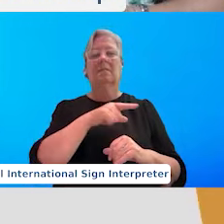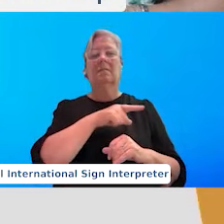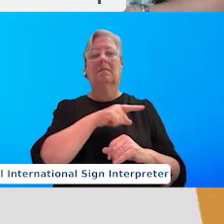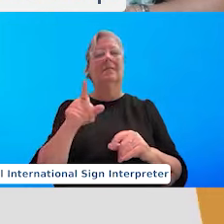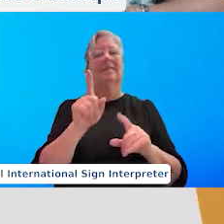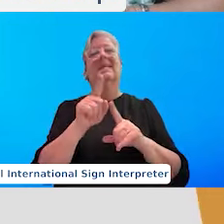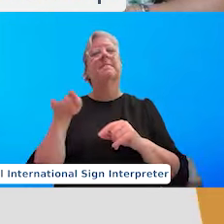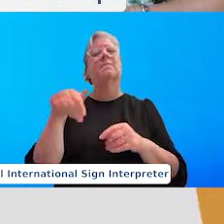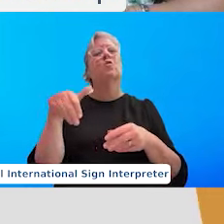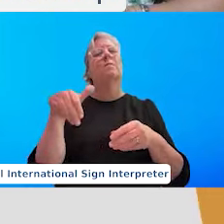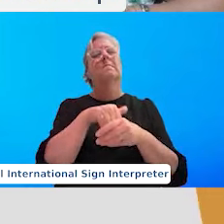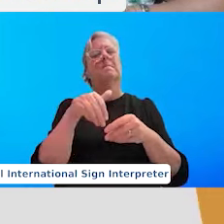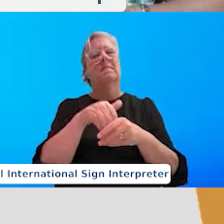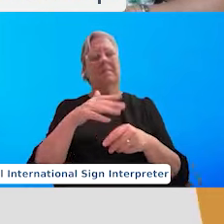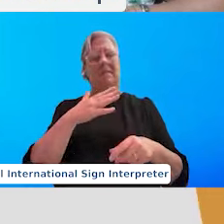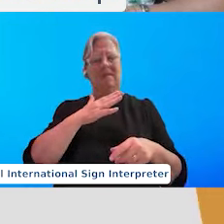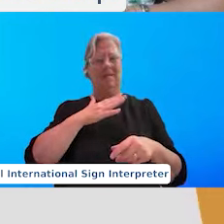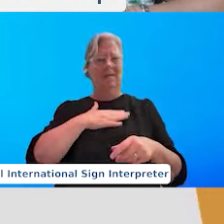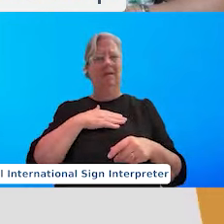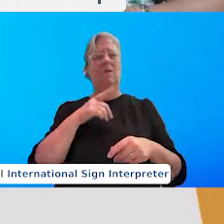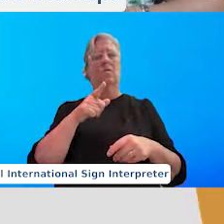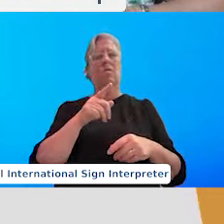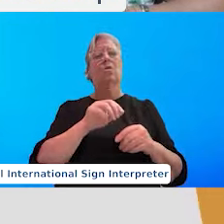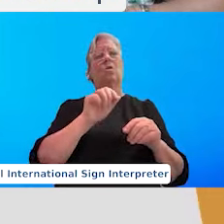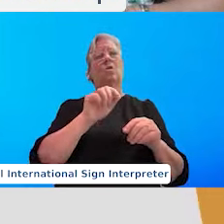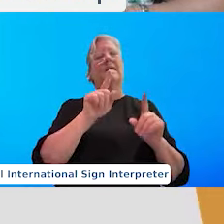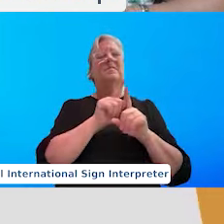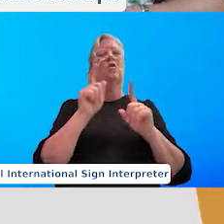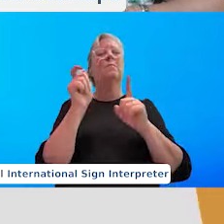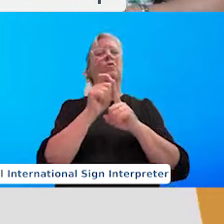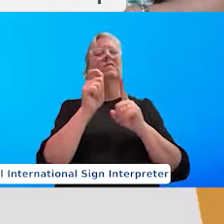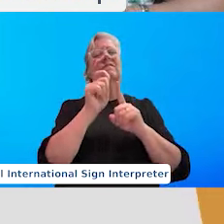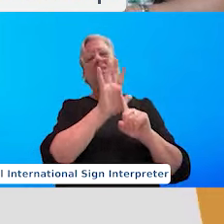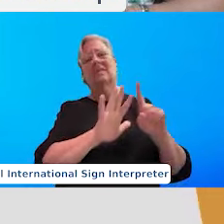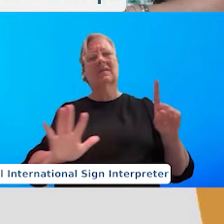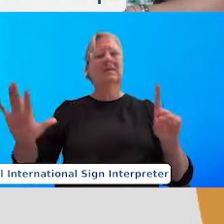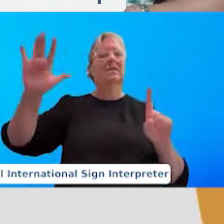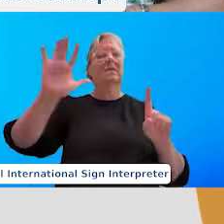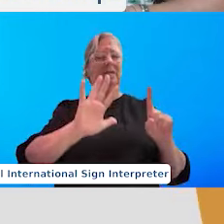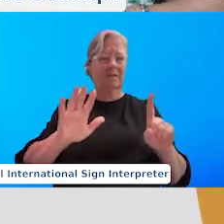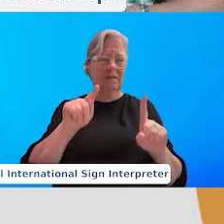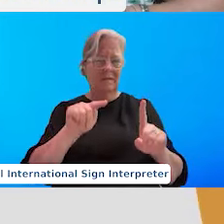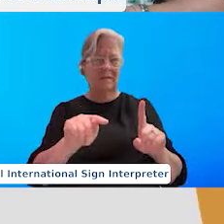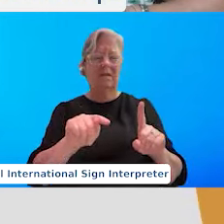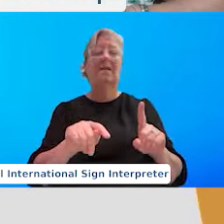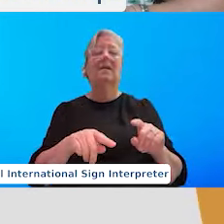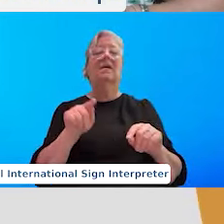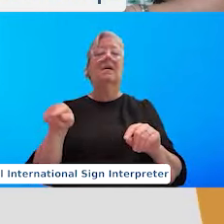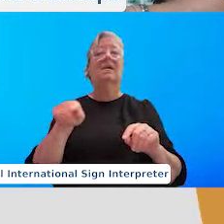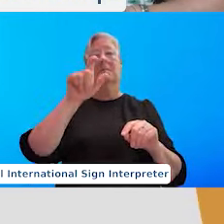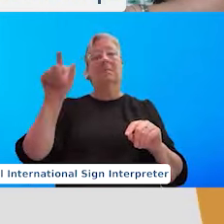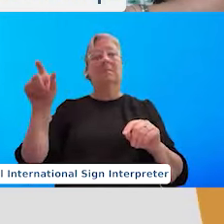else do we do our work? Well, as a member of